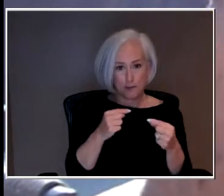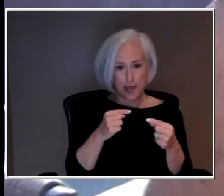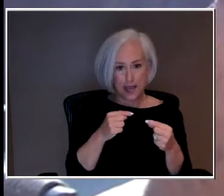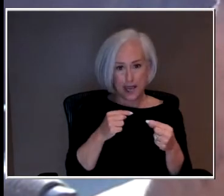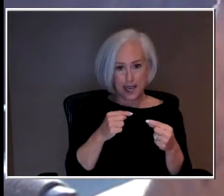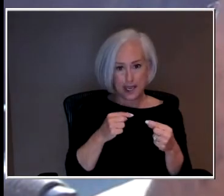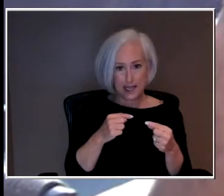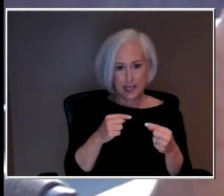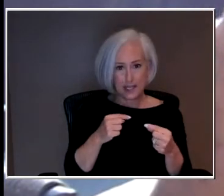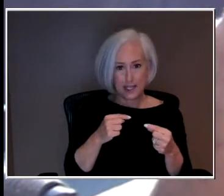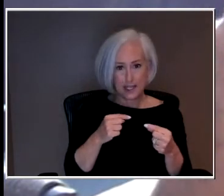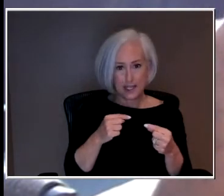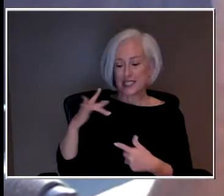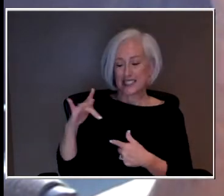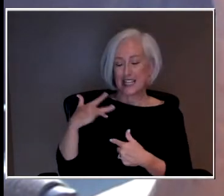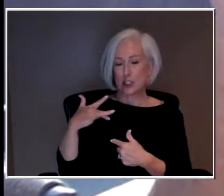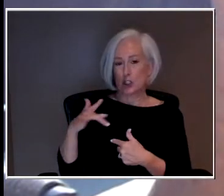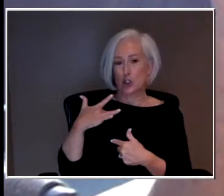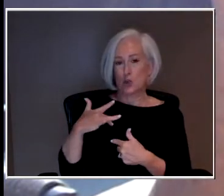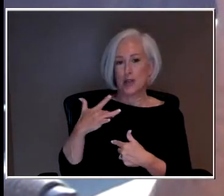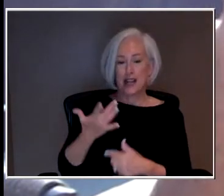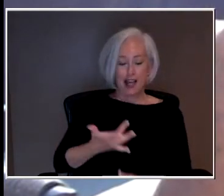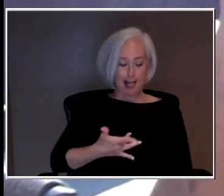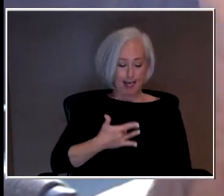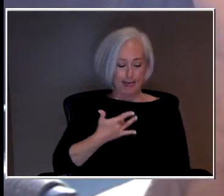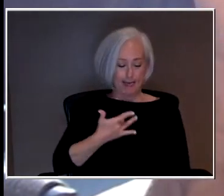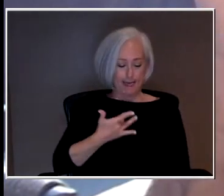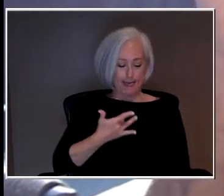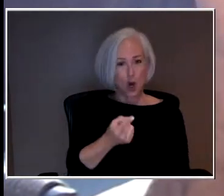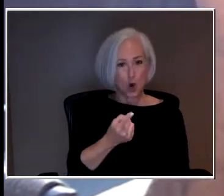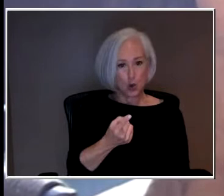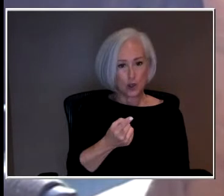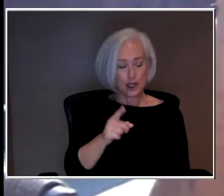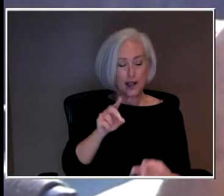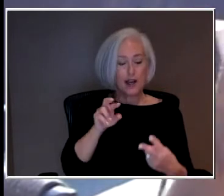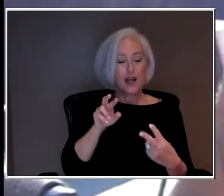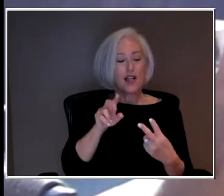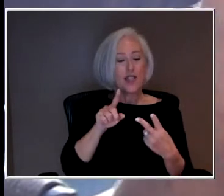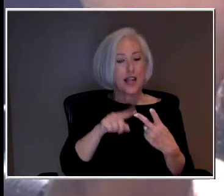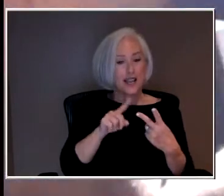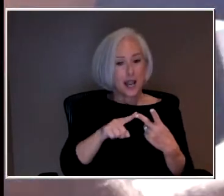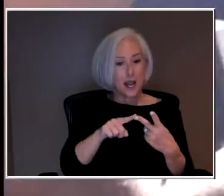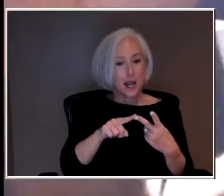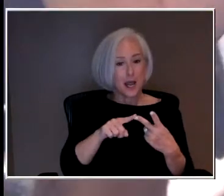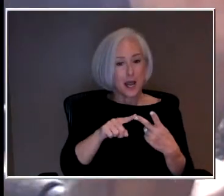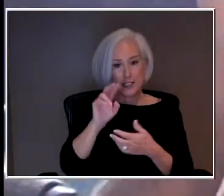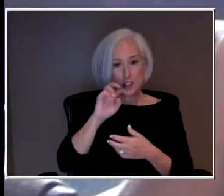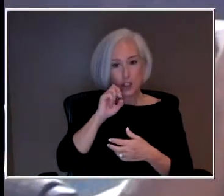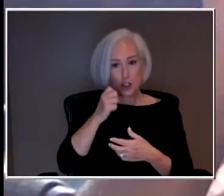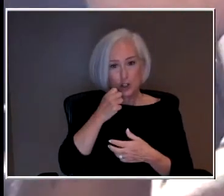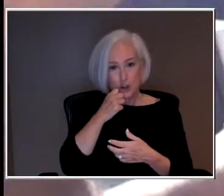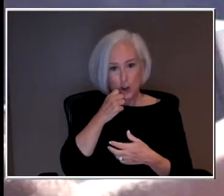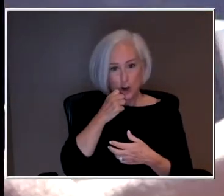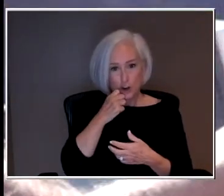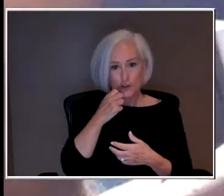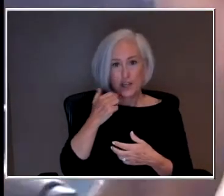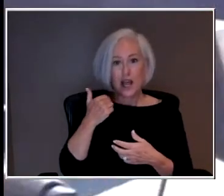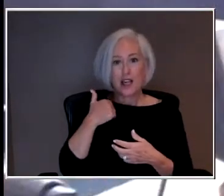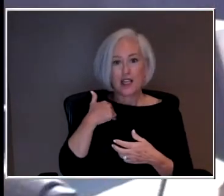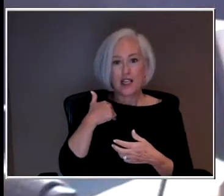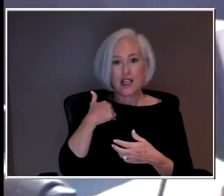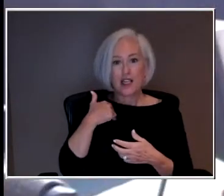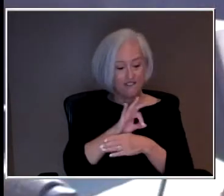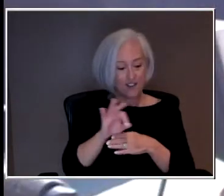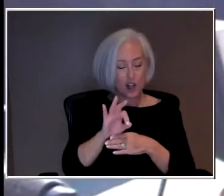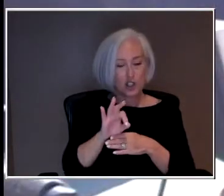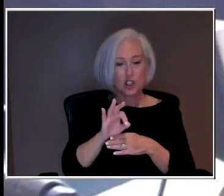do is feel. But then we have mixed nerves that are both sensory, but also they have a function, like they operate your arm or